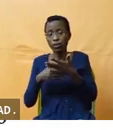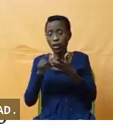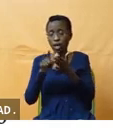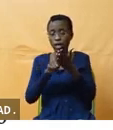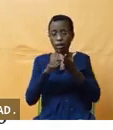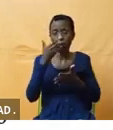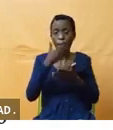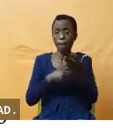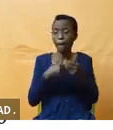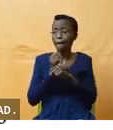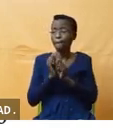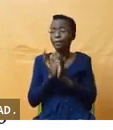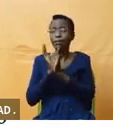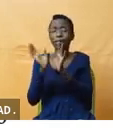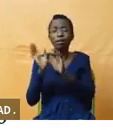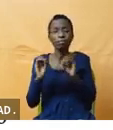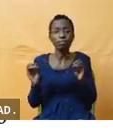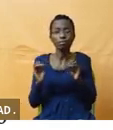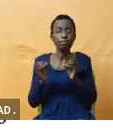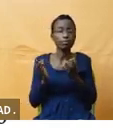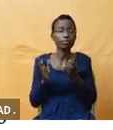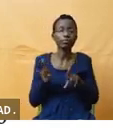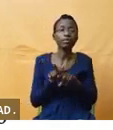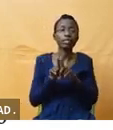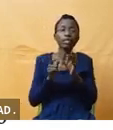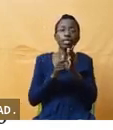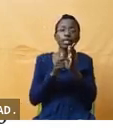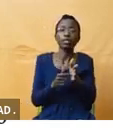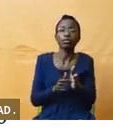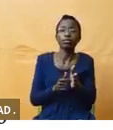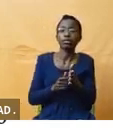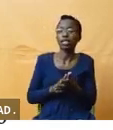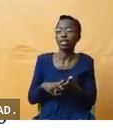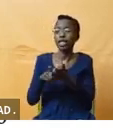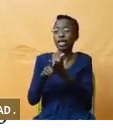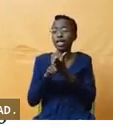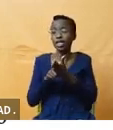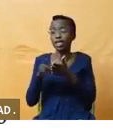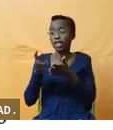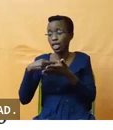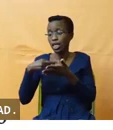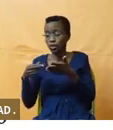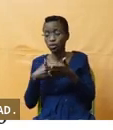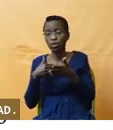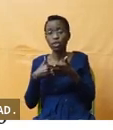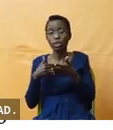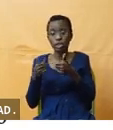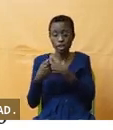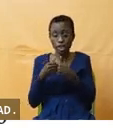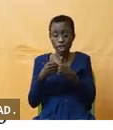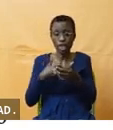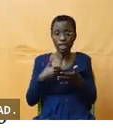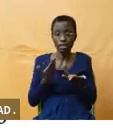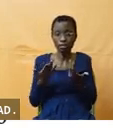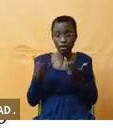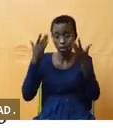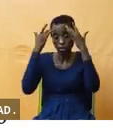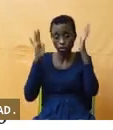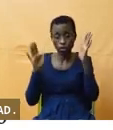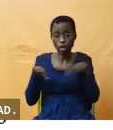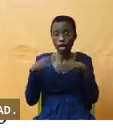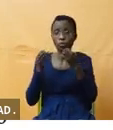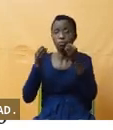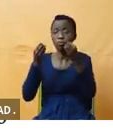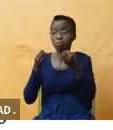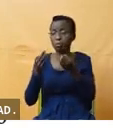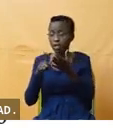public. I just said the example of the debt registers. We have a challenge where, you don't know the amount of debt.